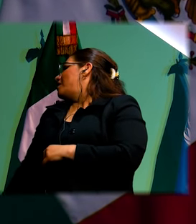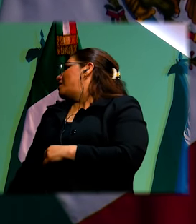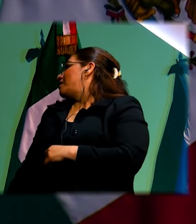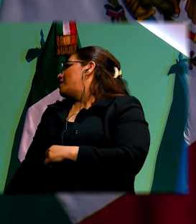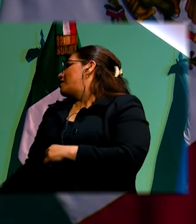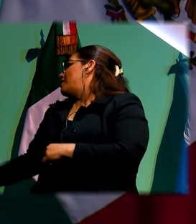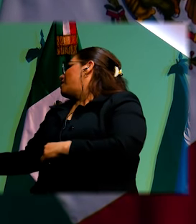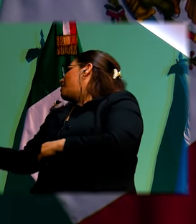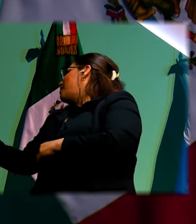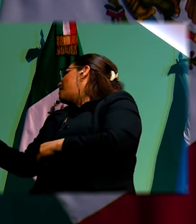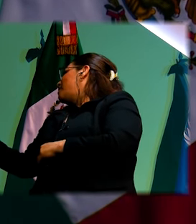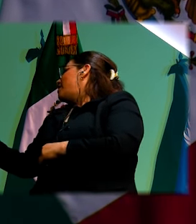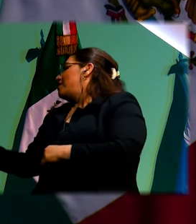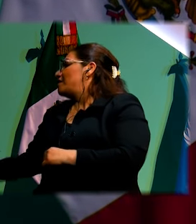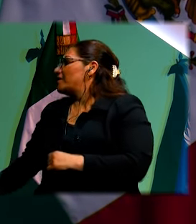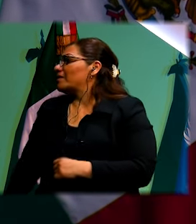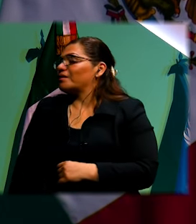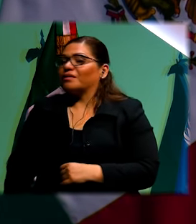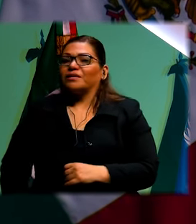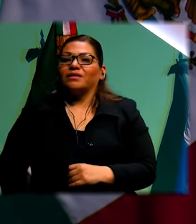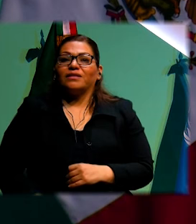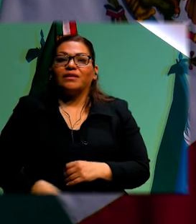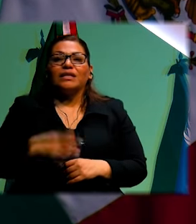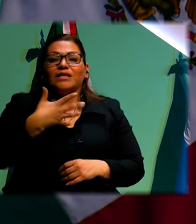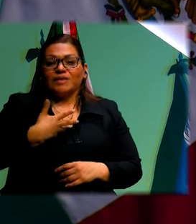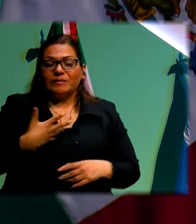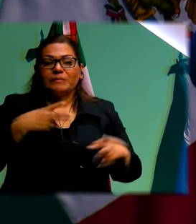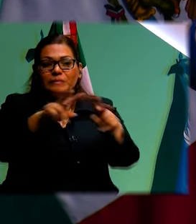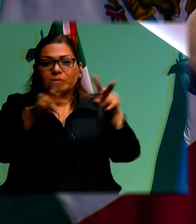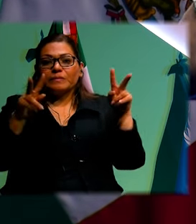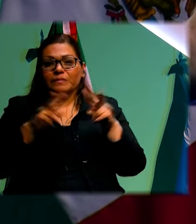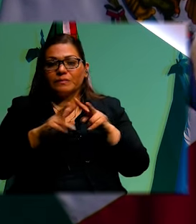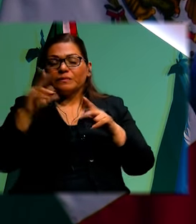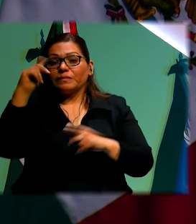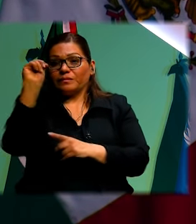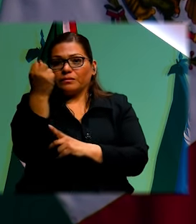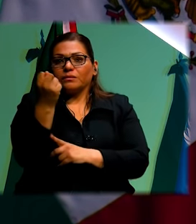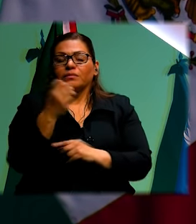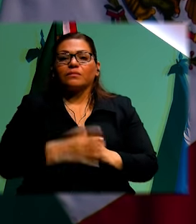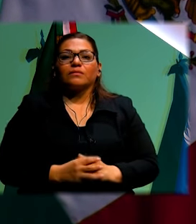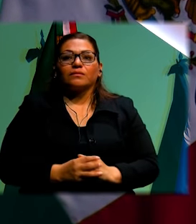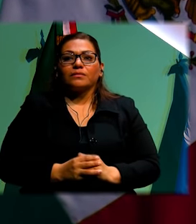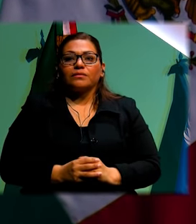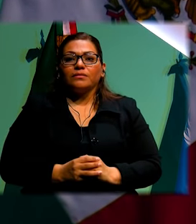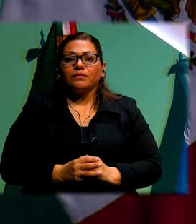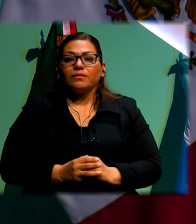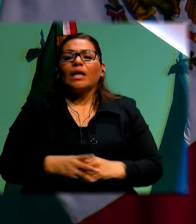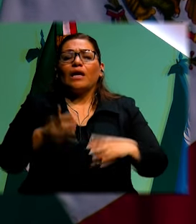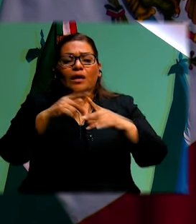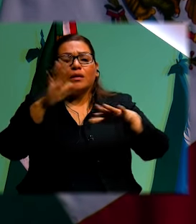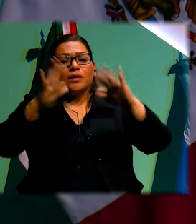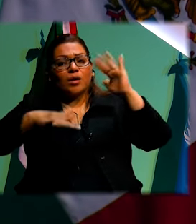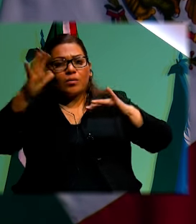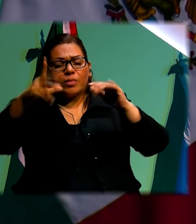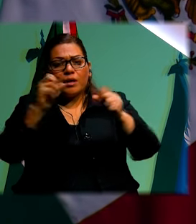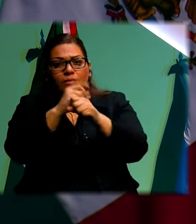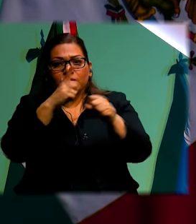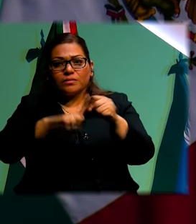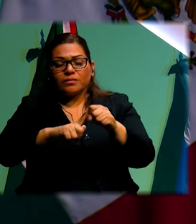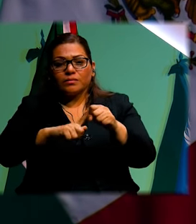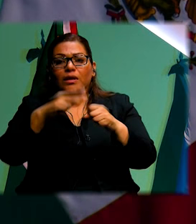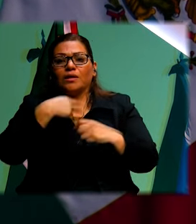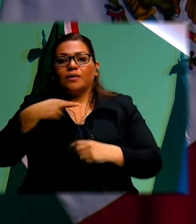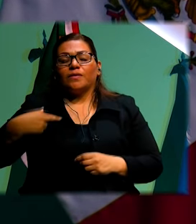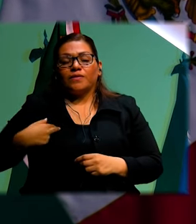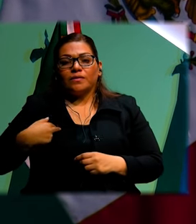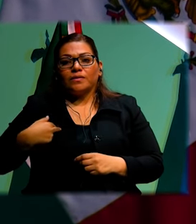working hard on them. And where the societal vulnerabilities lie, we have an answer for them.